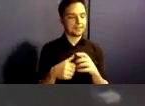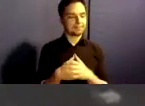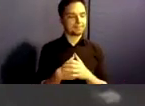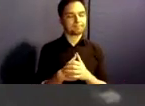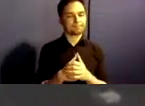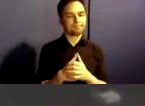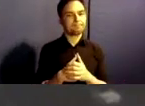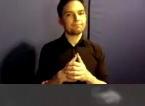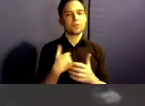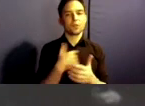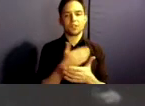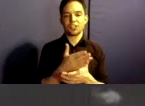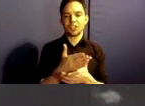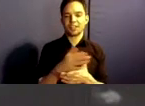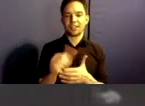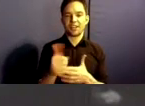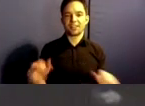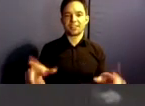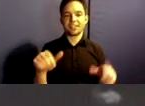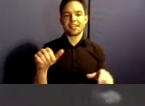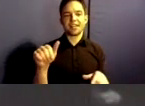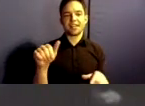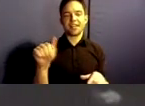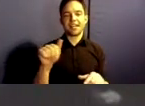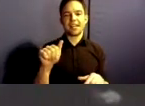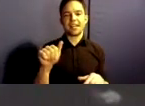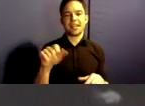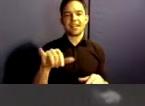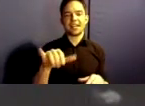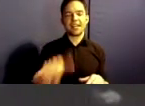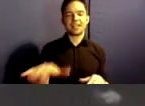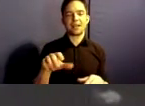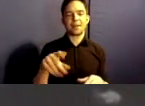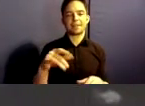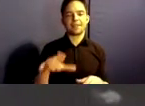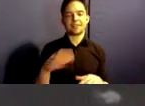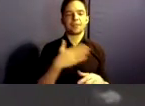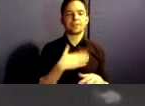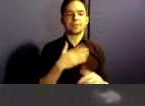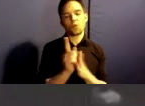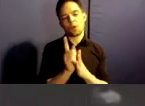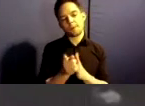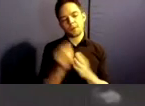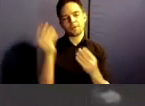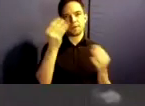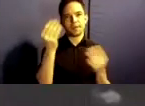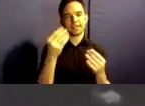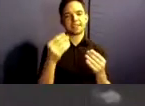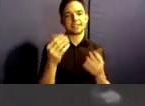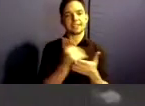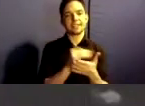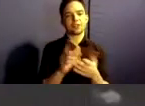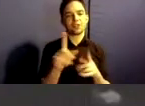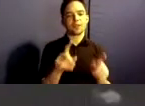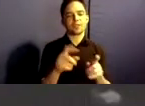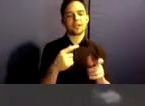We've shared another scene from Asia Pacific with you today, the Himalayas. So please take a moment, reflect, gather your questions, and